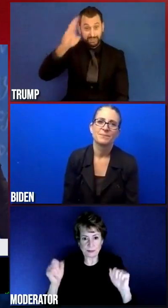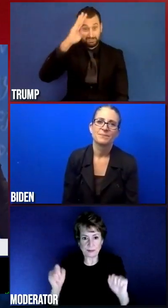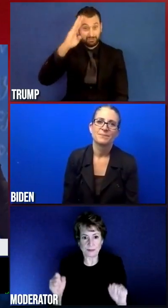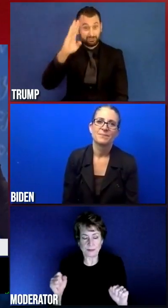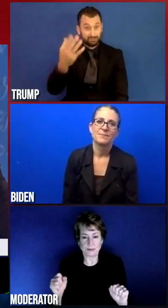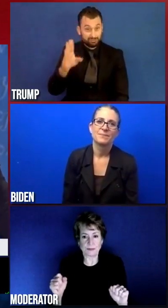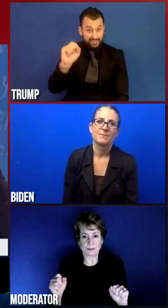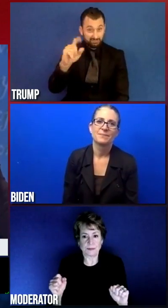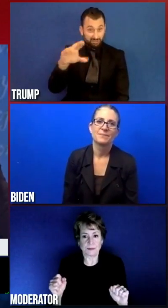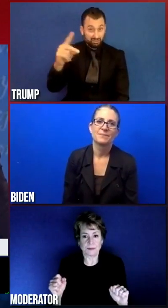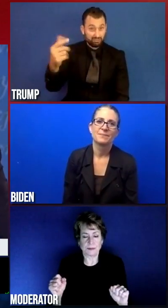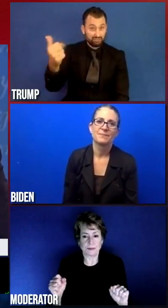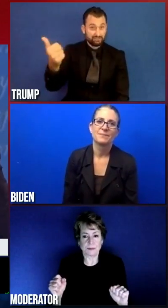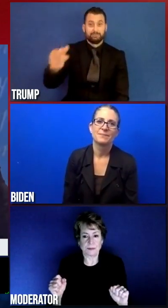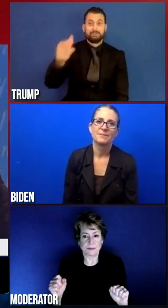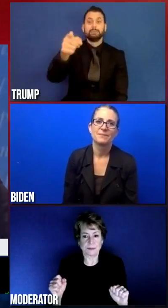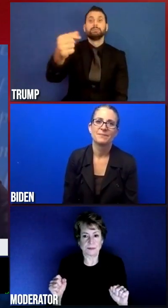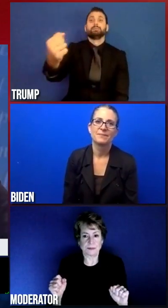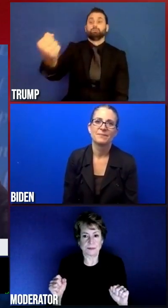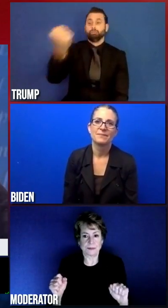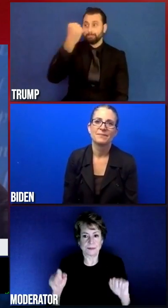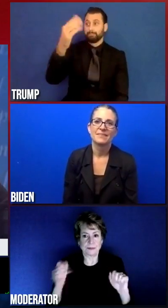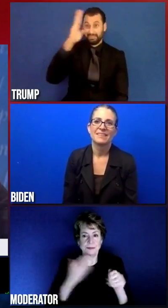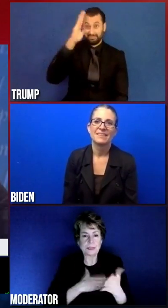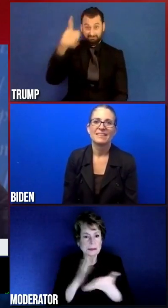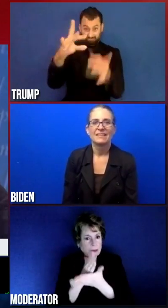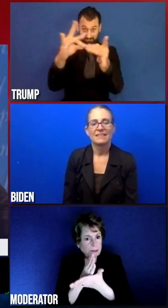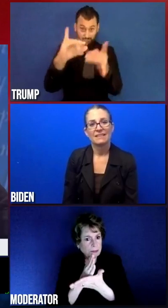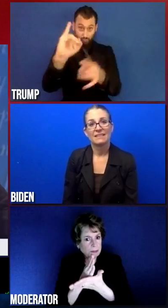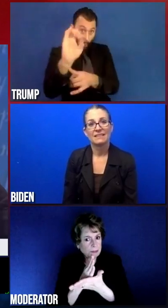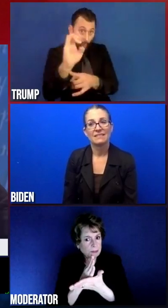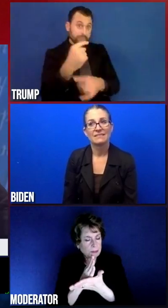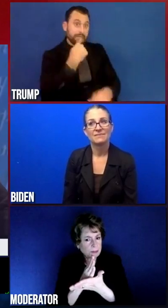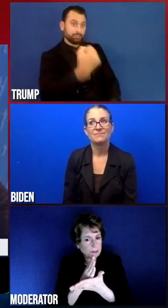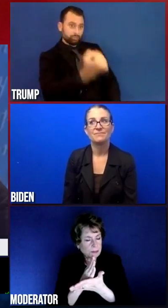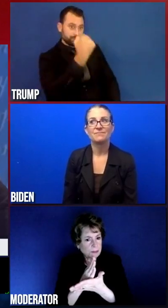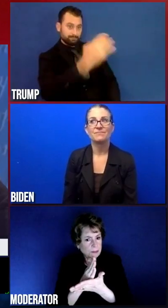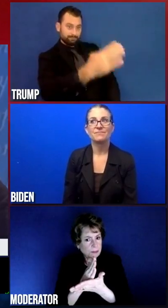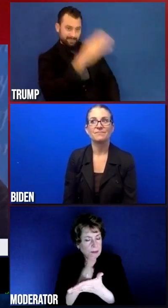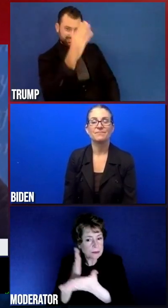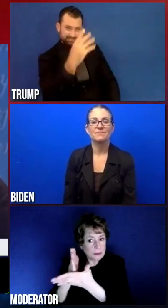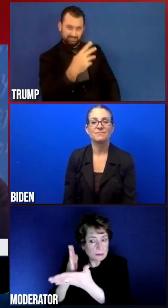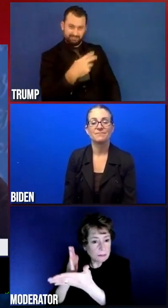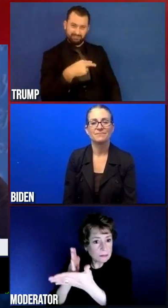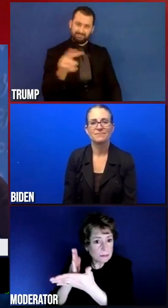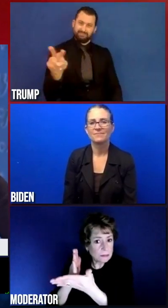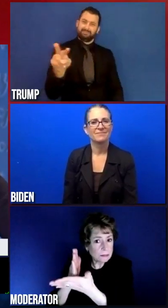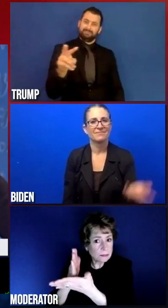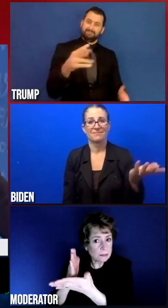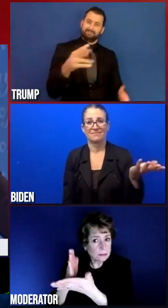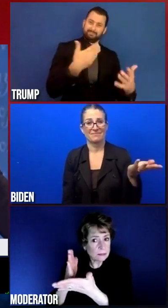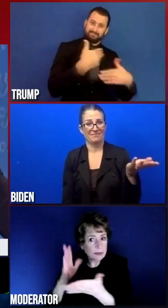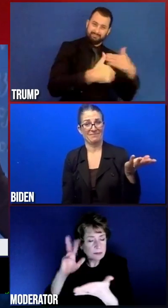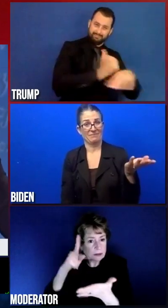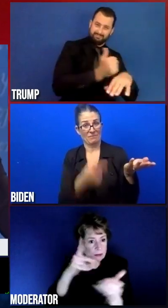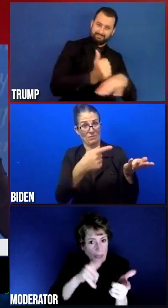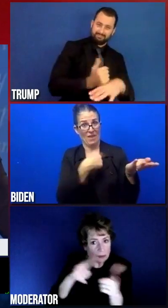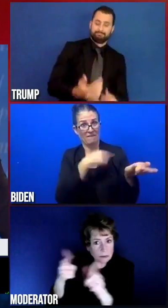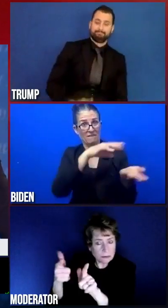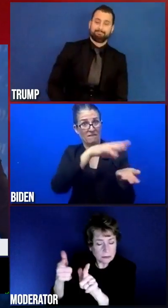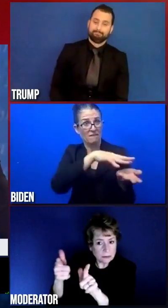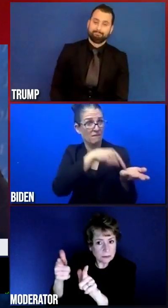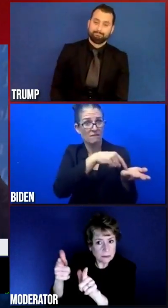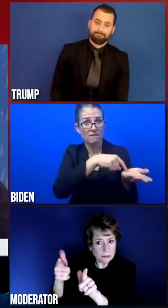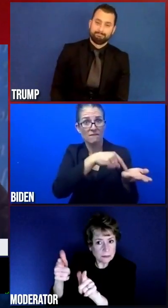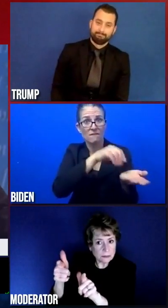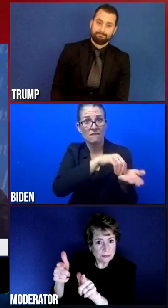it. stop. I would never I say would that play to the it. military. Play it. Go ahead. You're Mr. on Vice tape. President answered his final question.